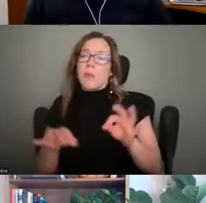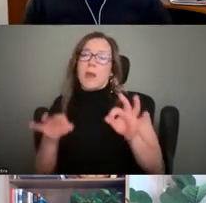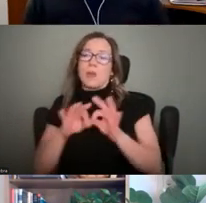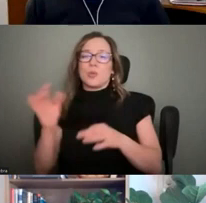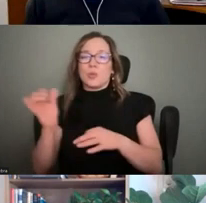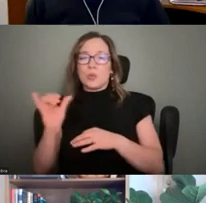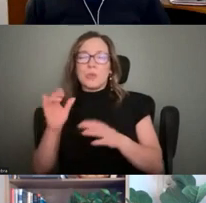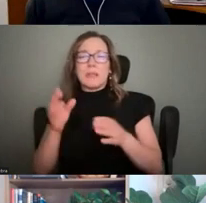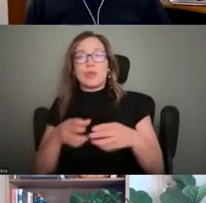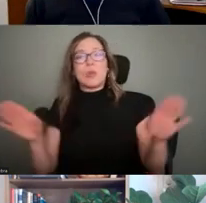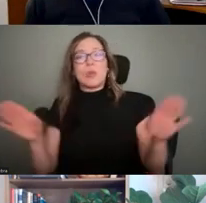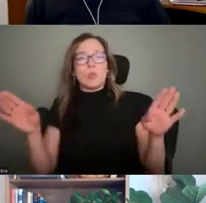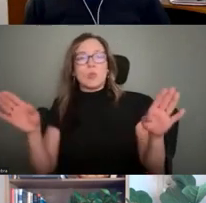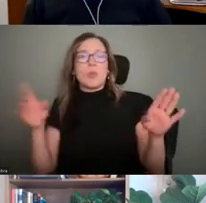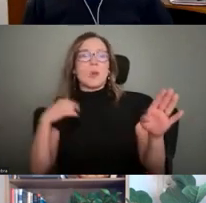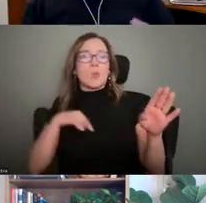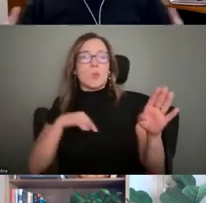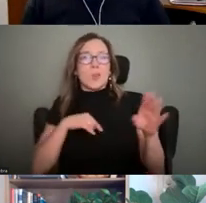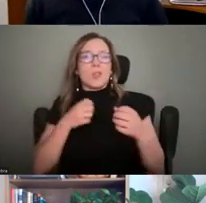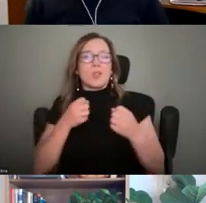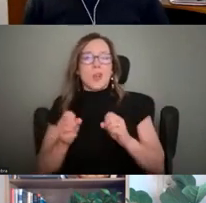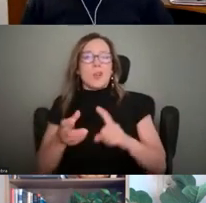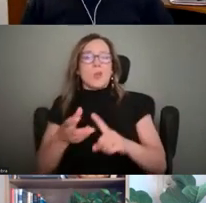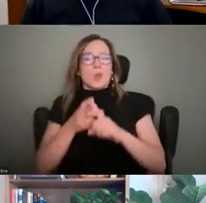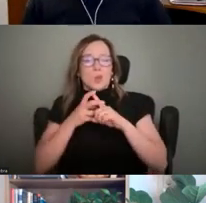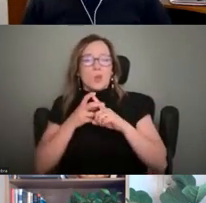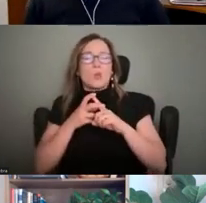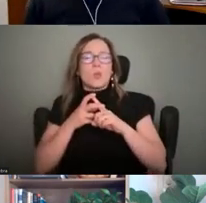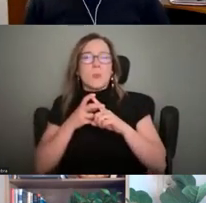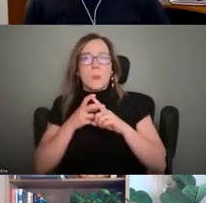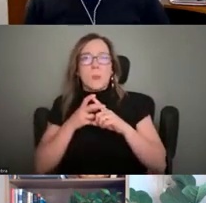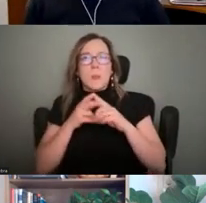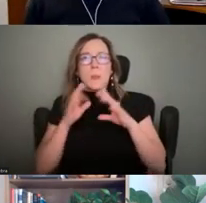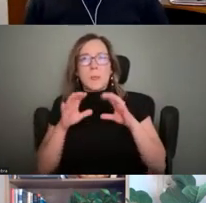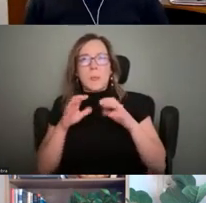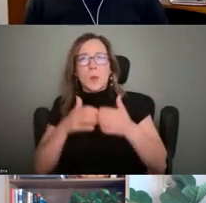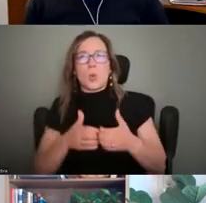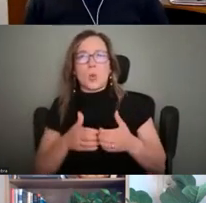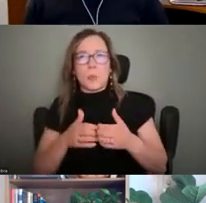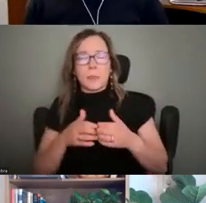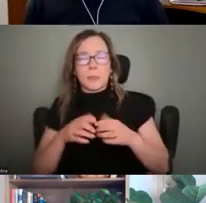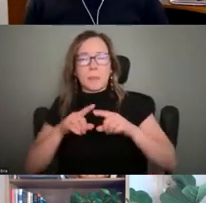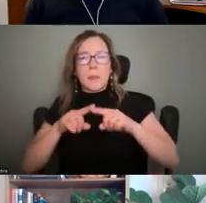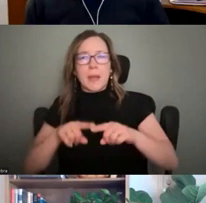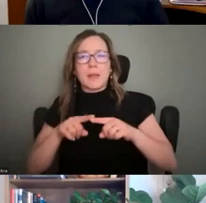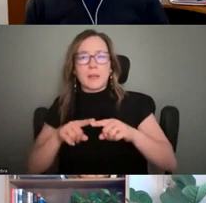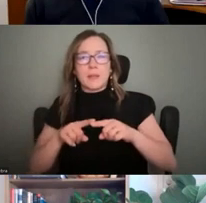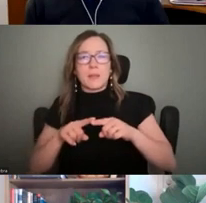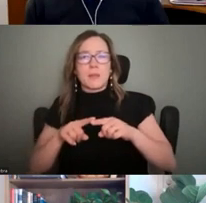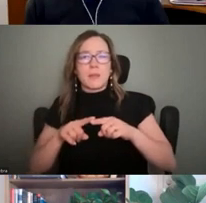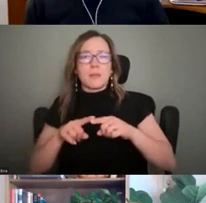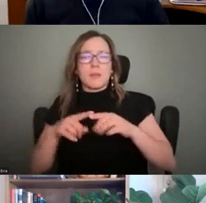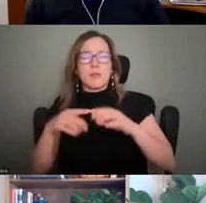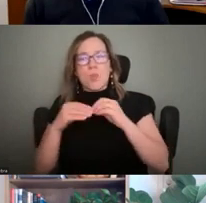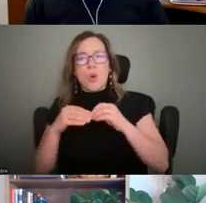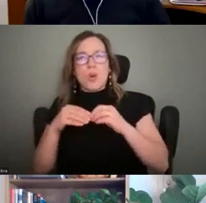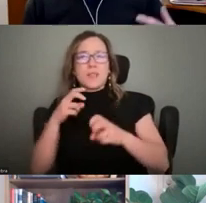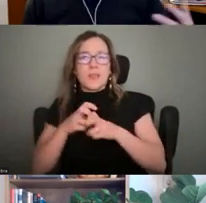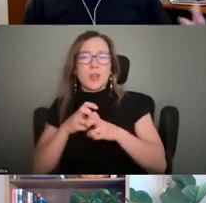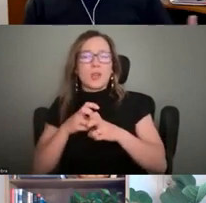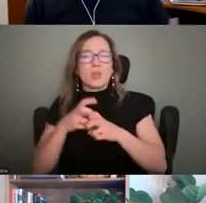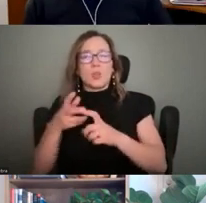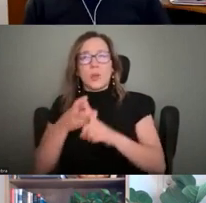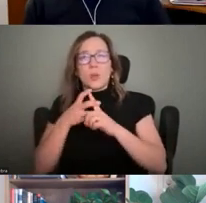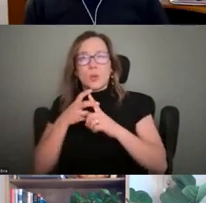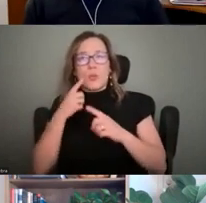general, the programs that we've tried to recruit for that are kind of group-based work are much more difficult to recruit for men. And